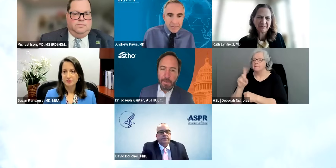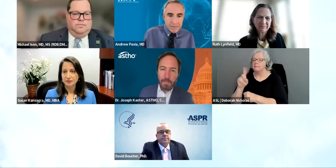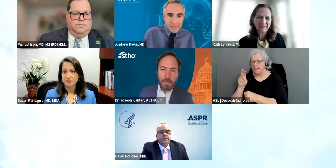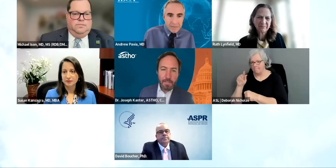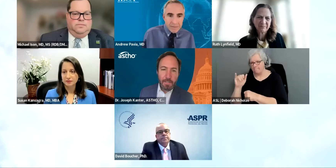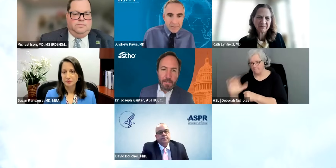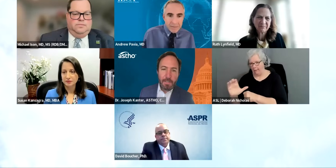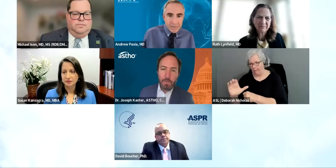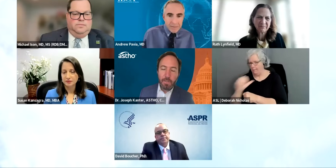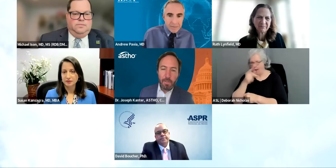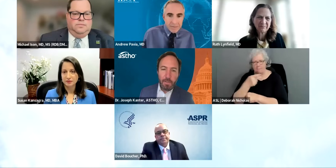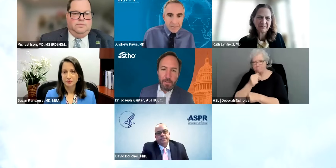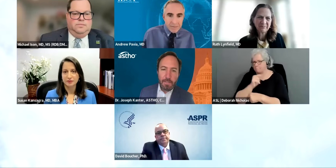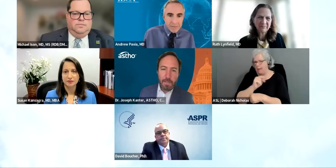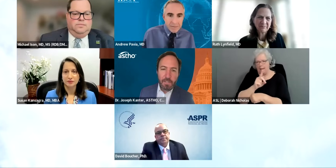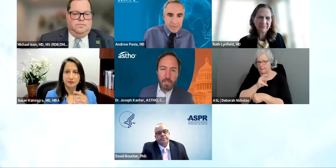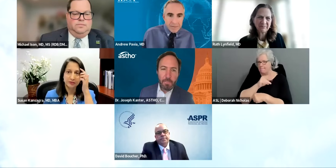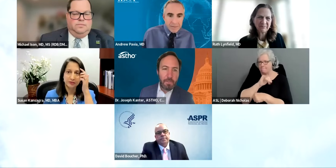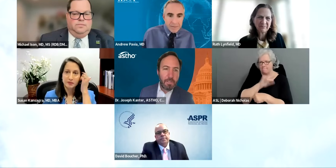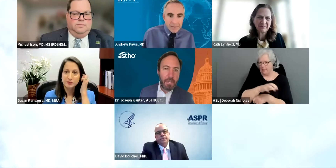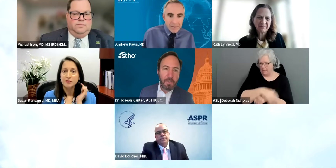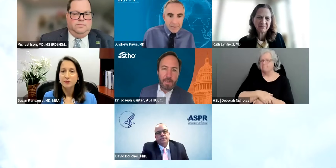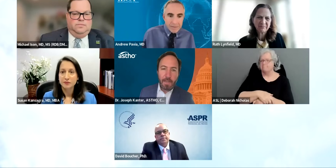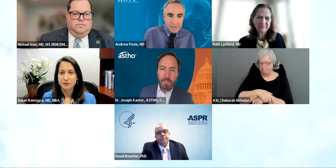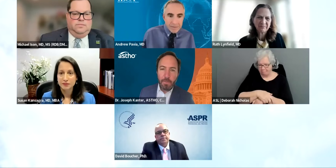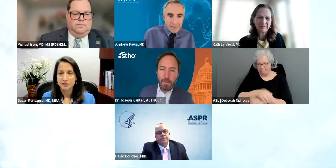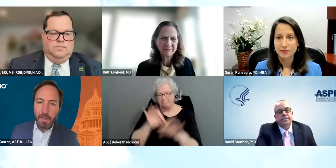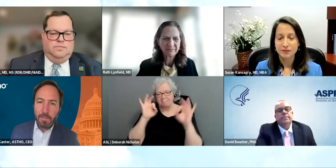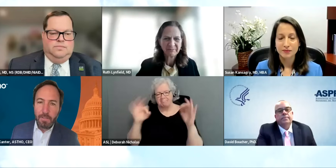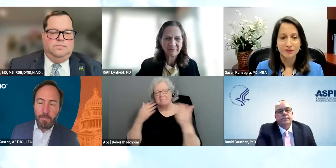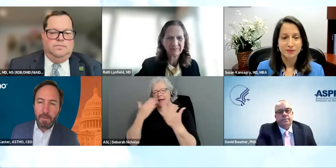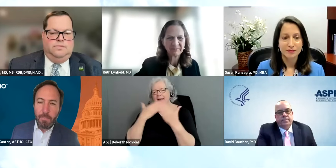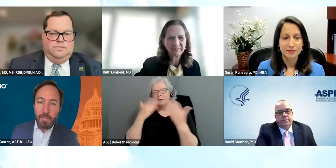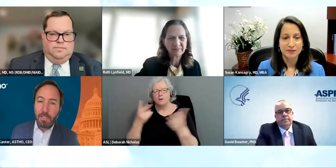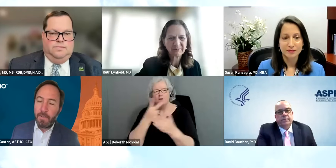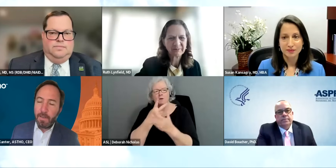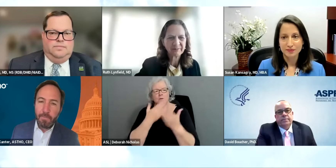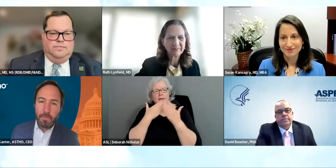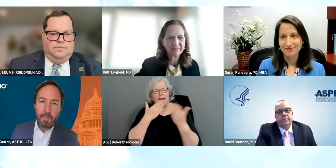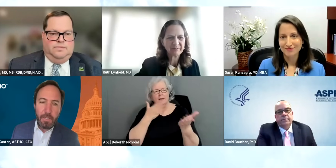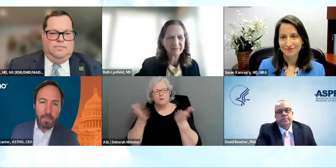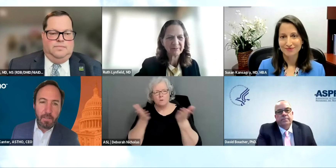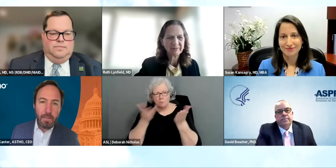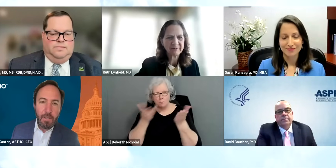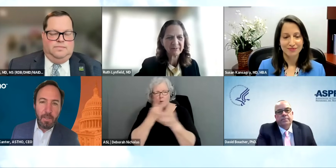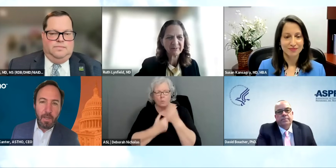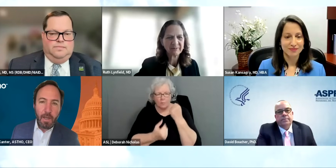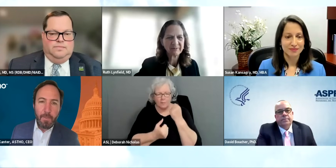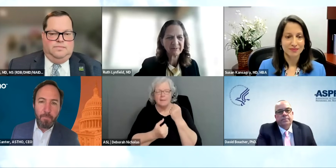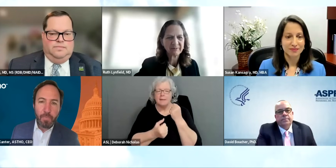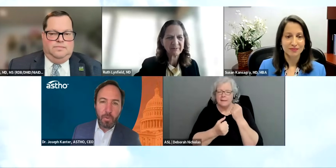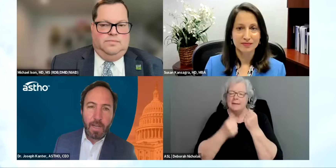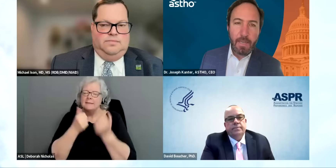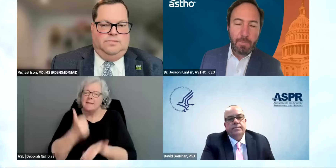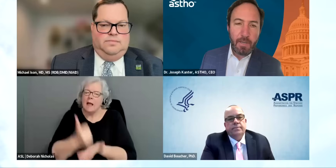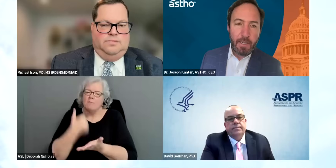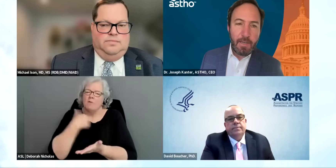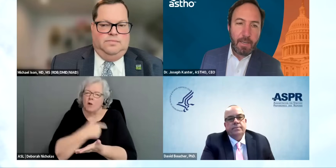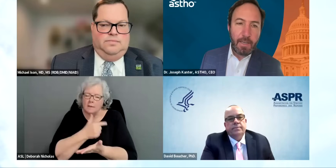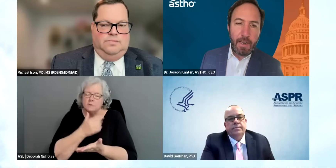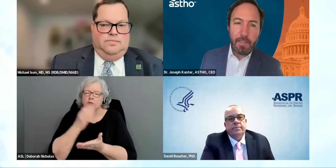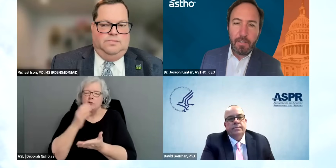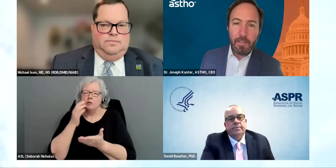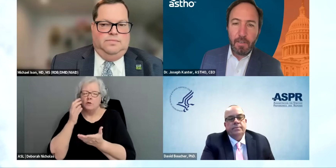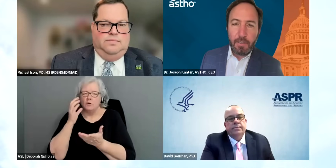Great, excellent session. This will conclude this session. Dr. Boucher, Dr. Eisen, we thank you so very much. It's very helpful to hear what ASPR